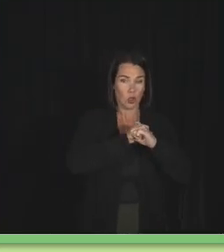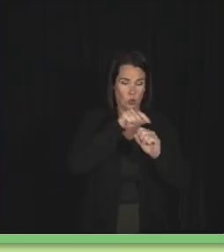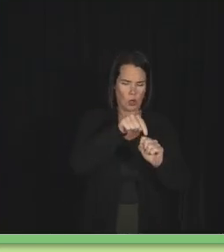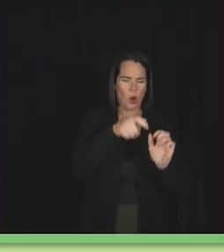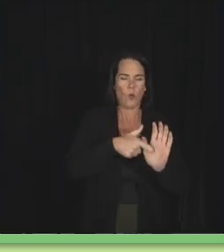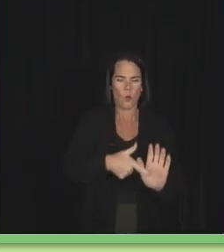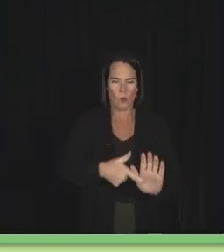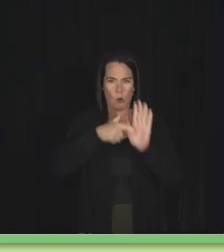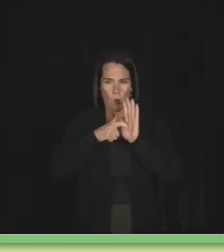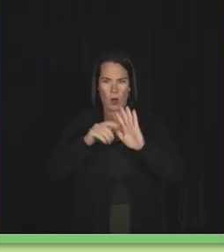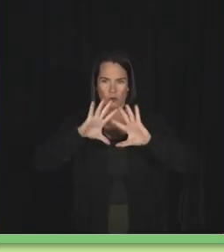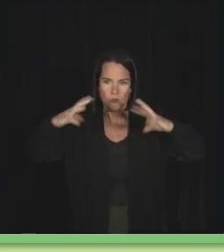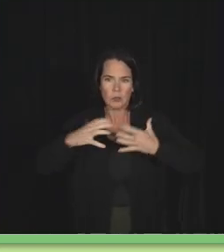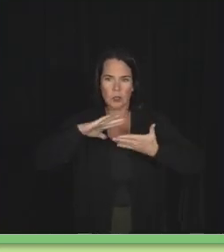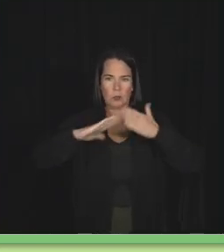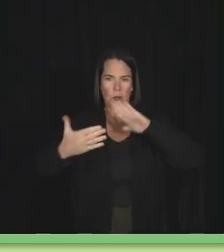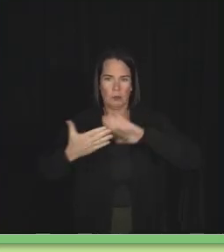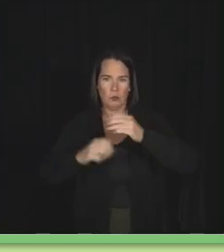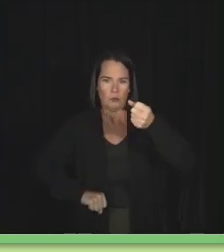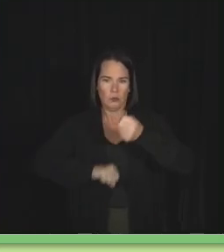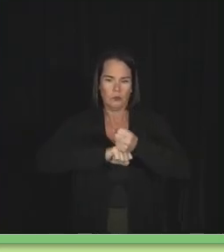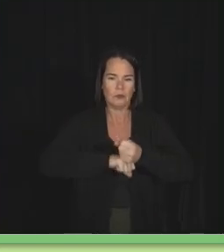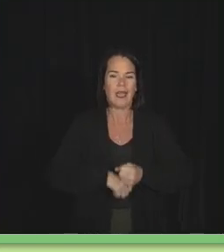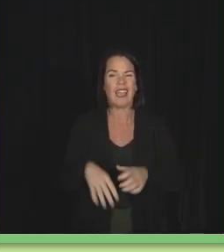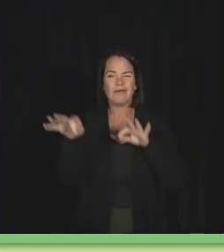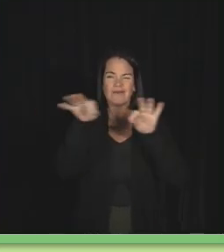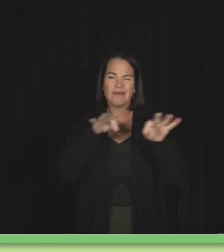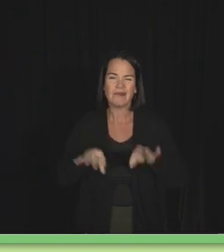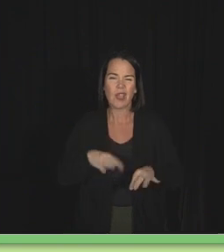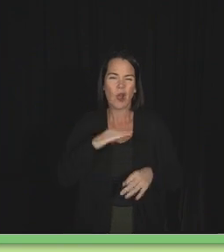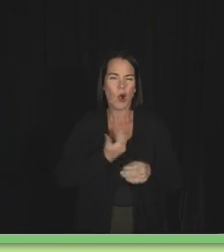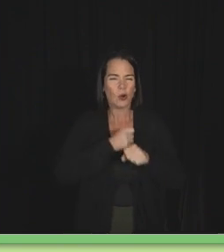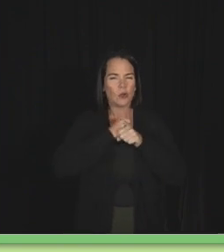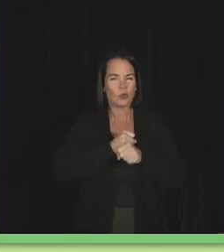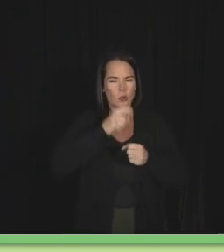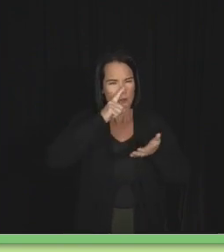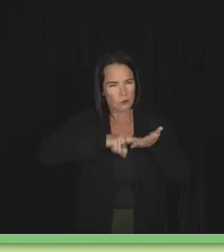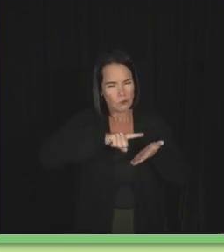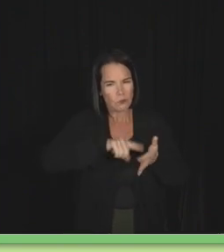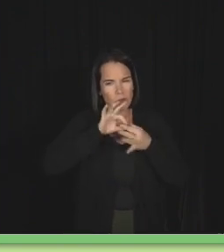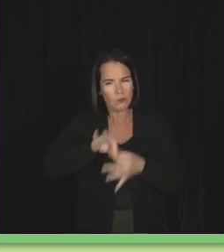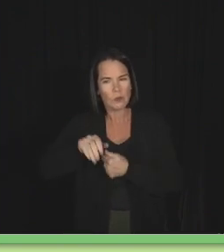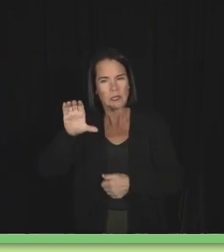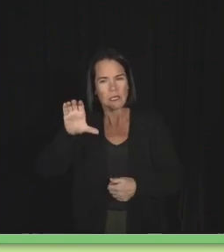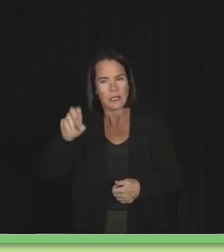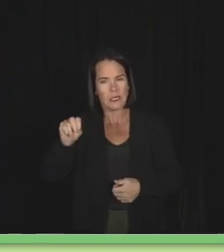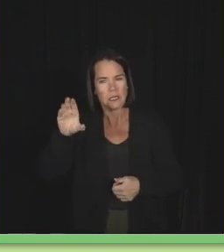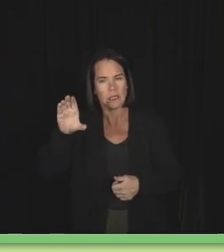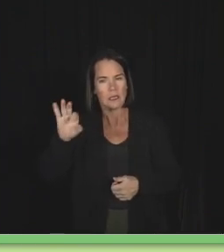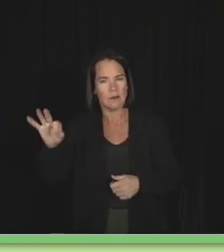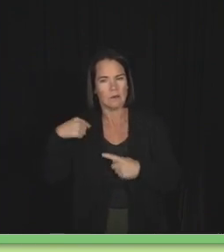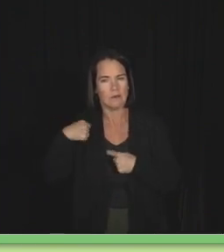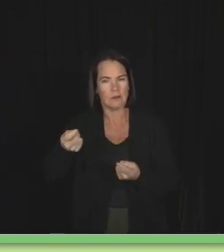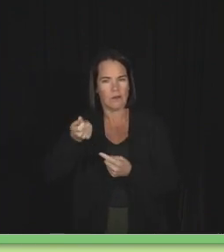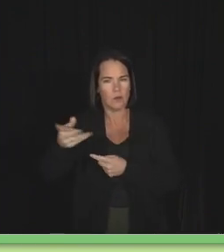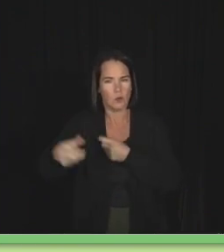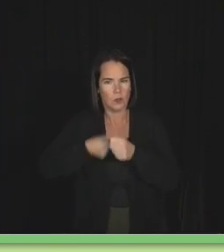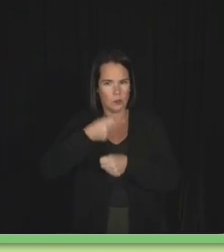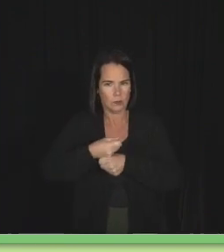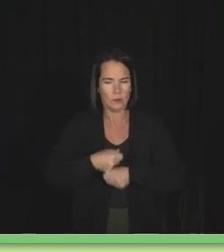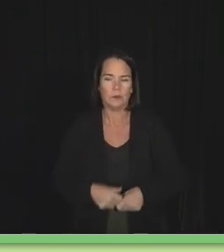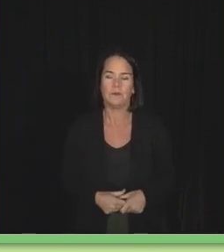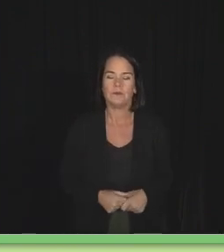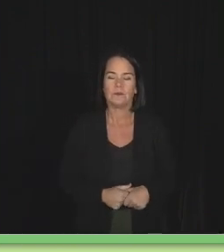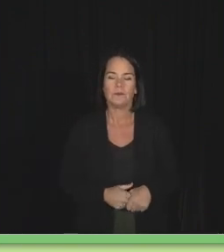and share insight into the security audits that we've been doing in collaboration with CNCF over the last few years.